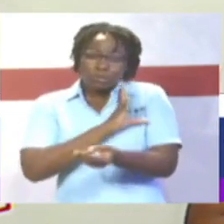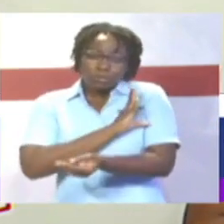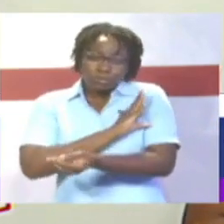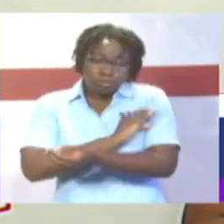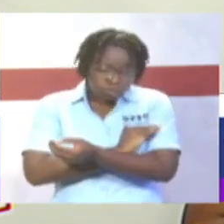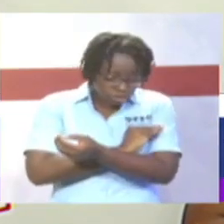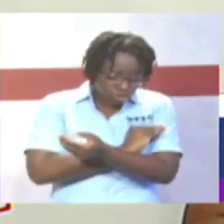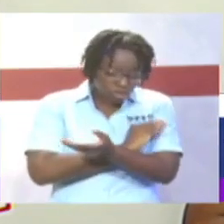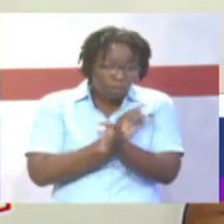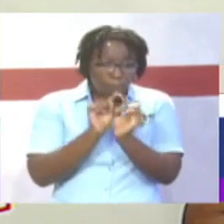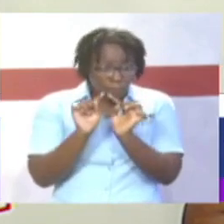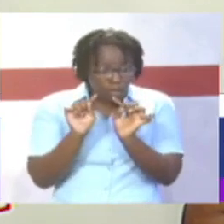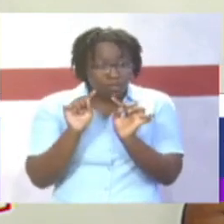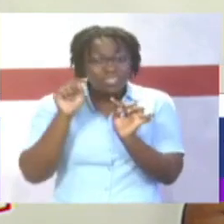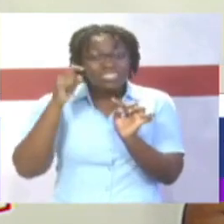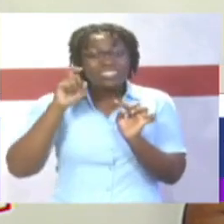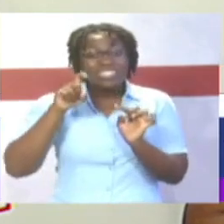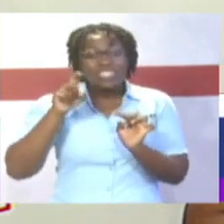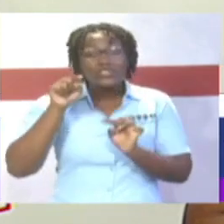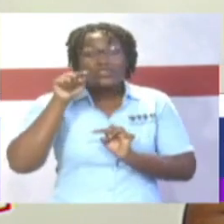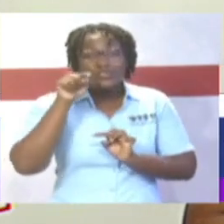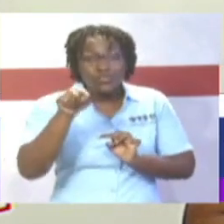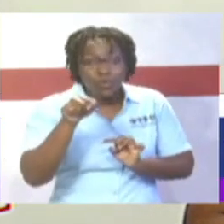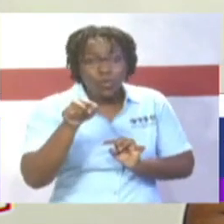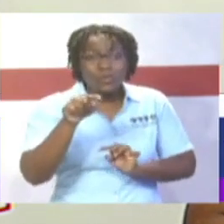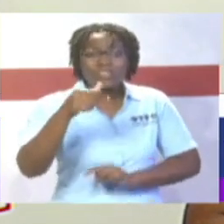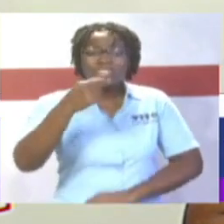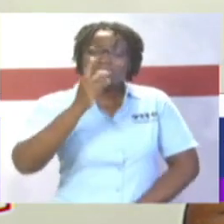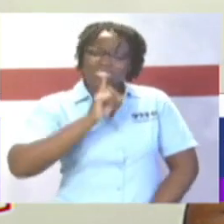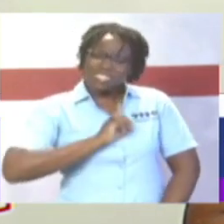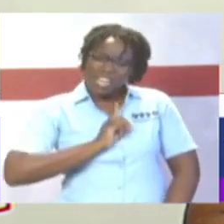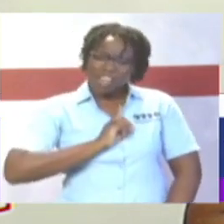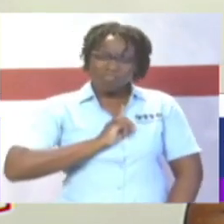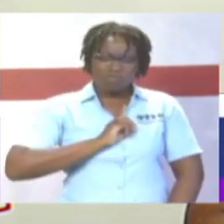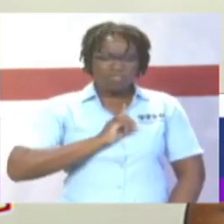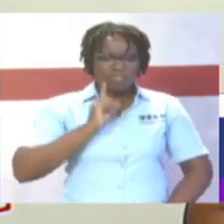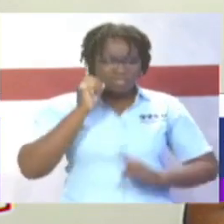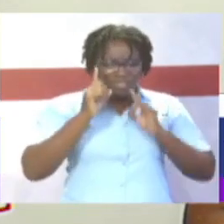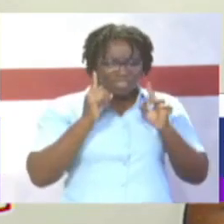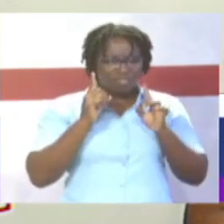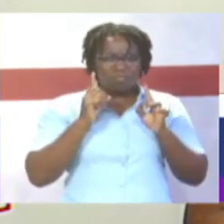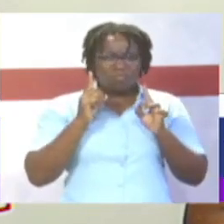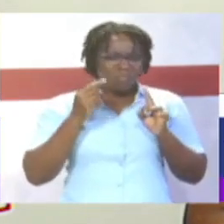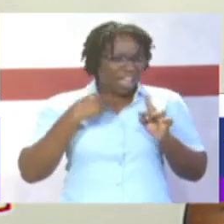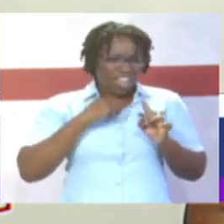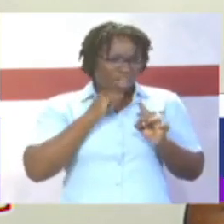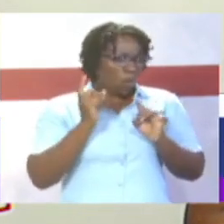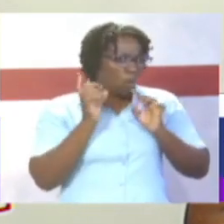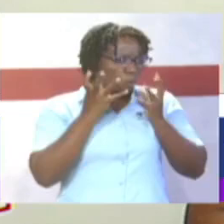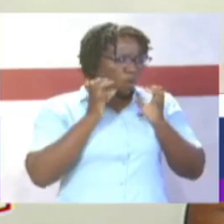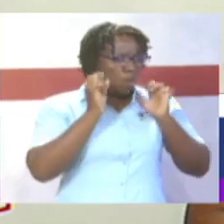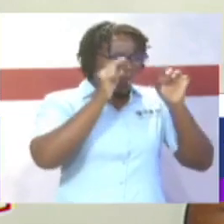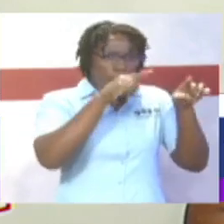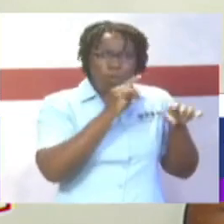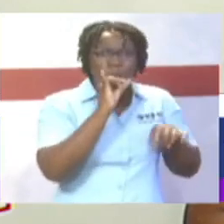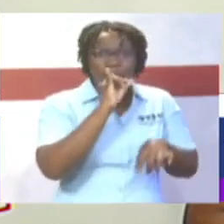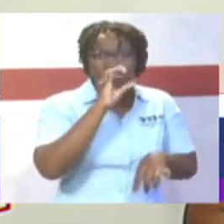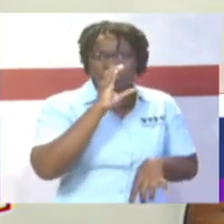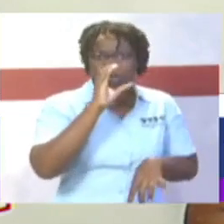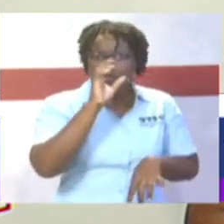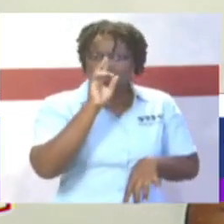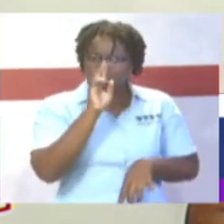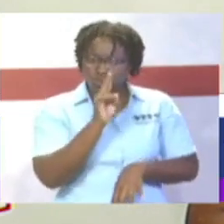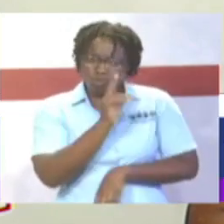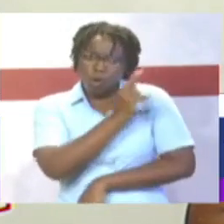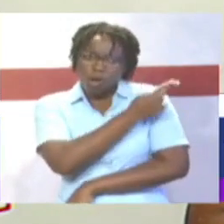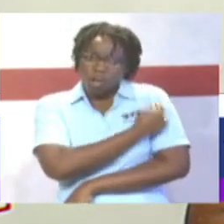personal responsibility. You do not want to end up in the ICU. COVID 19 is heart wrenching and